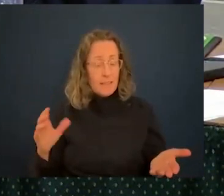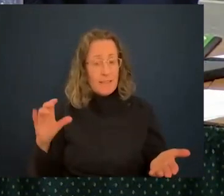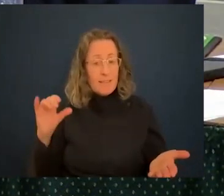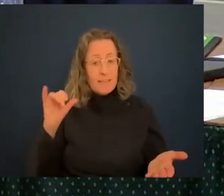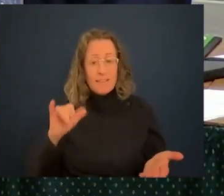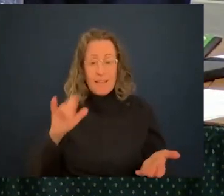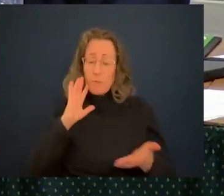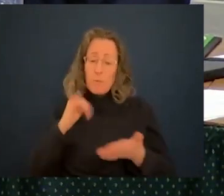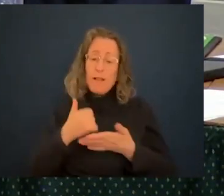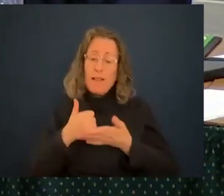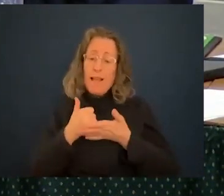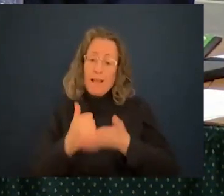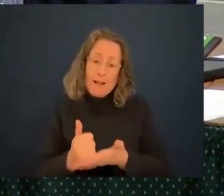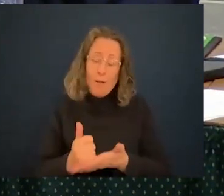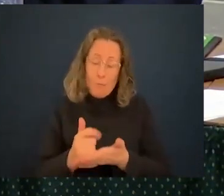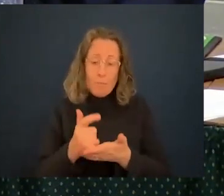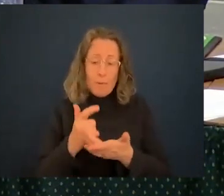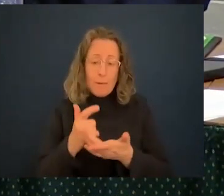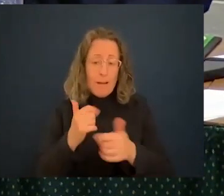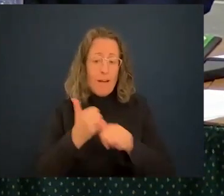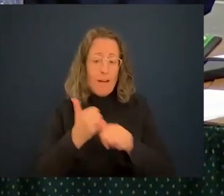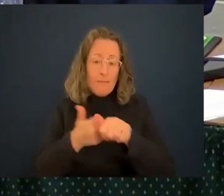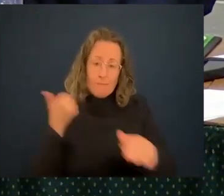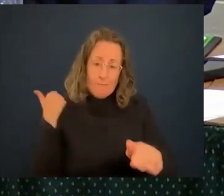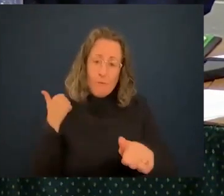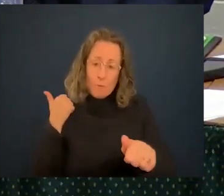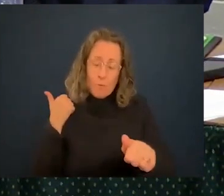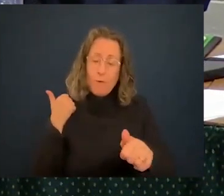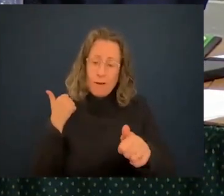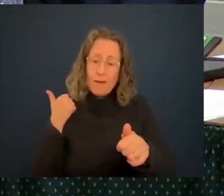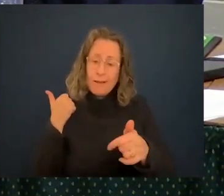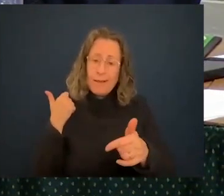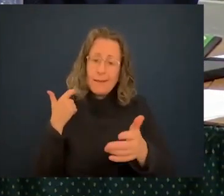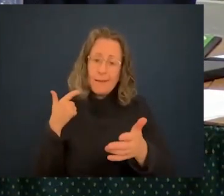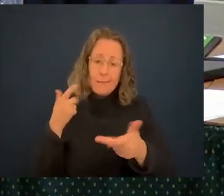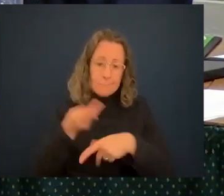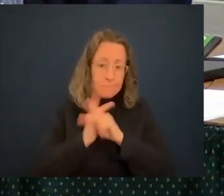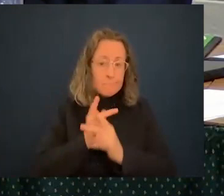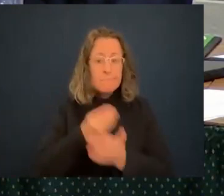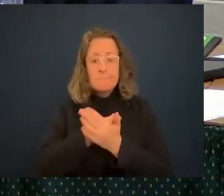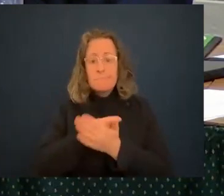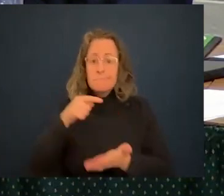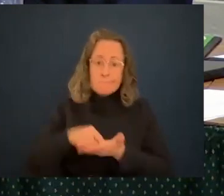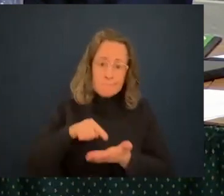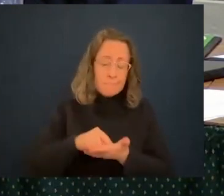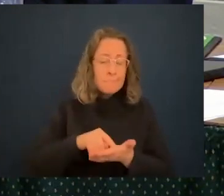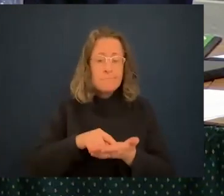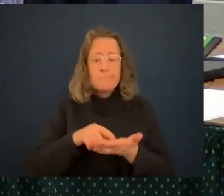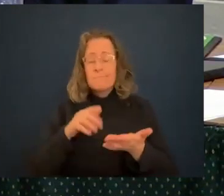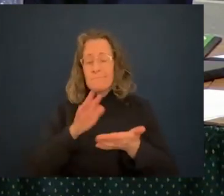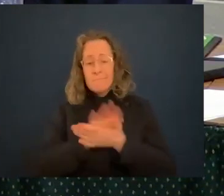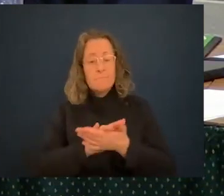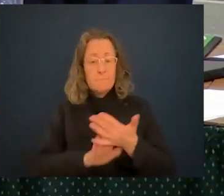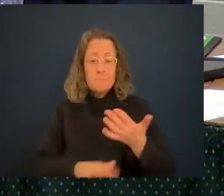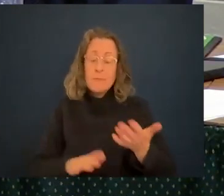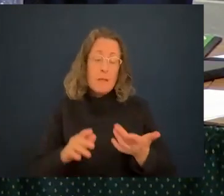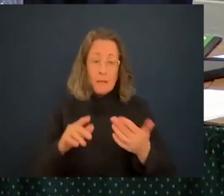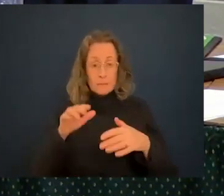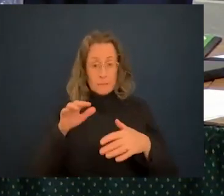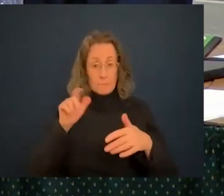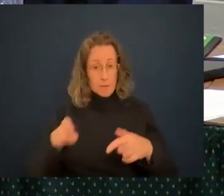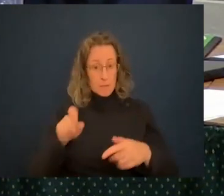have to go into to make a change happen I don't know I I I guess it doesn't have to happen tonight